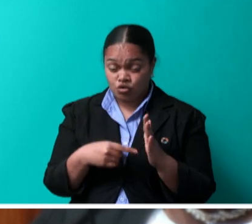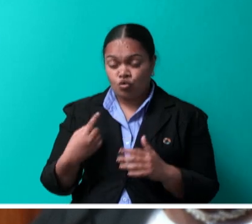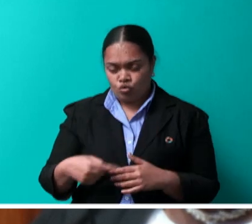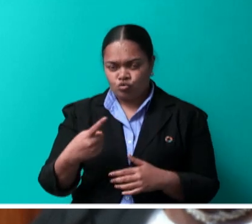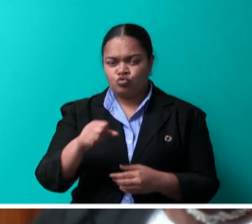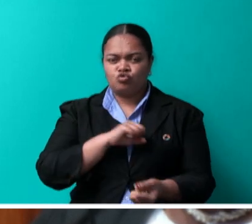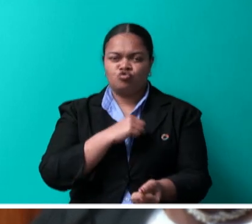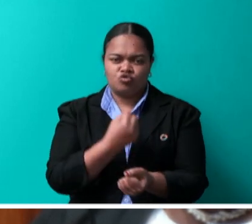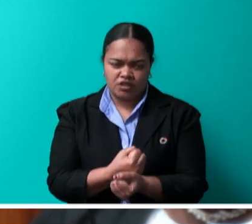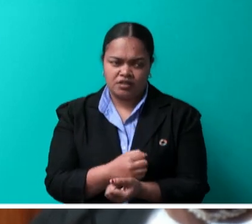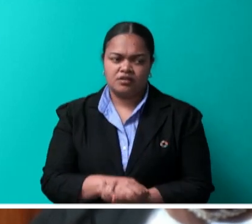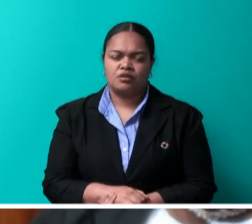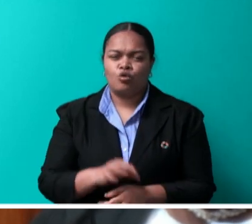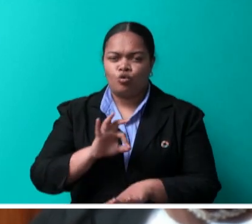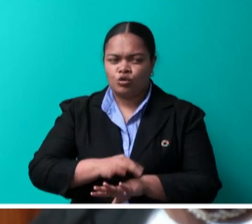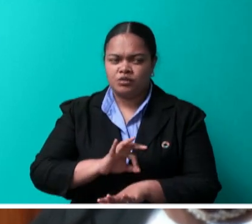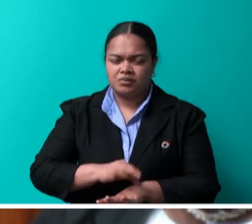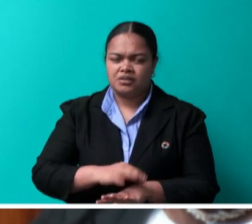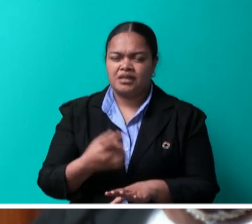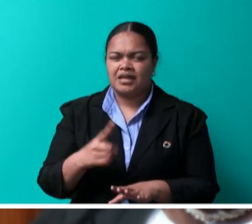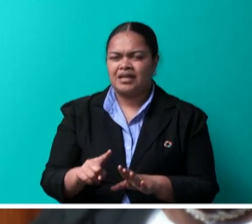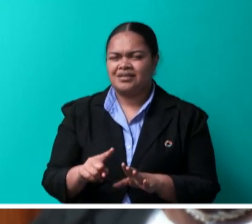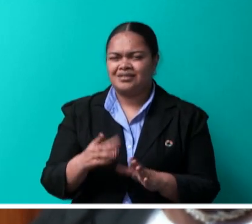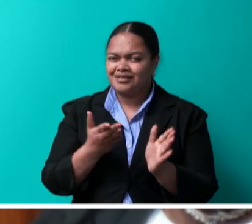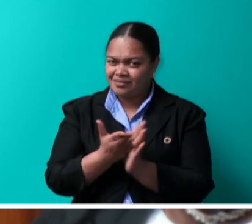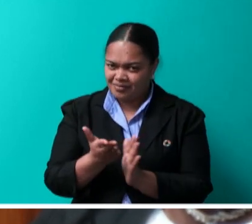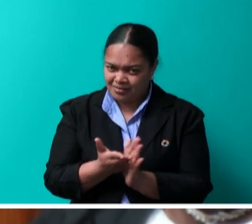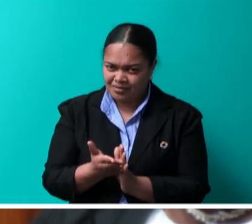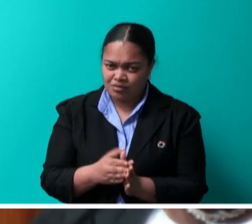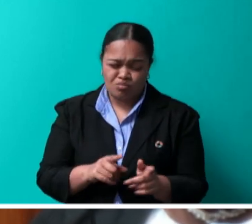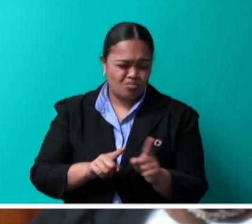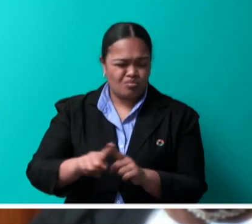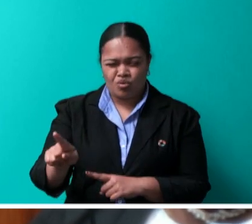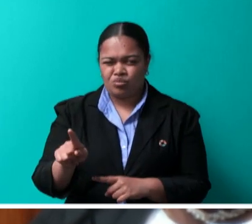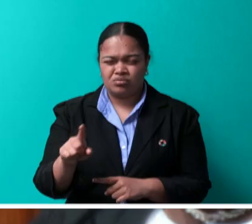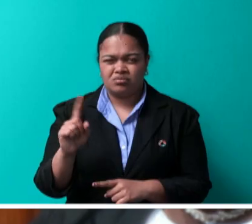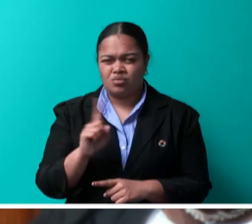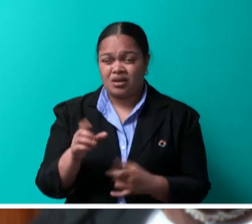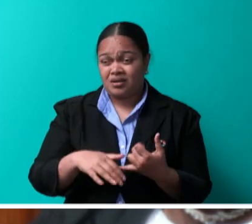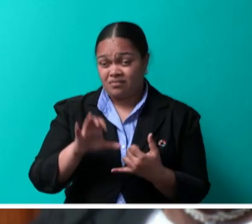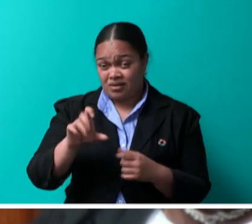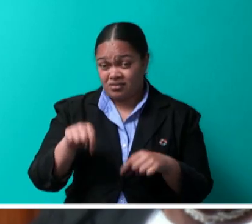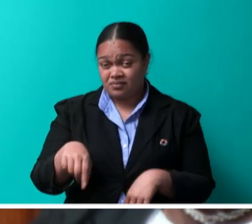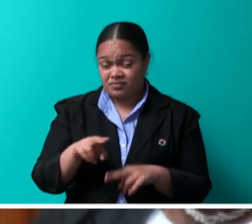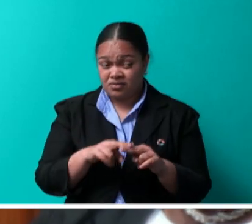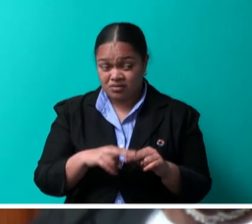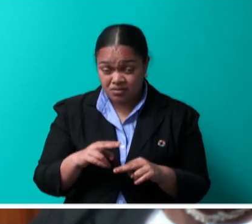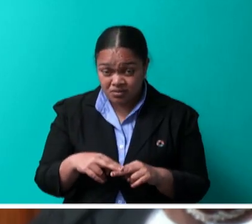to strengthen our hospitals and specialist services. One of the most significant investments